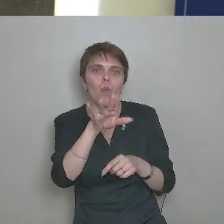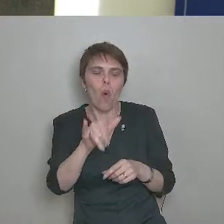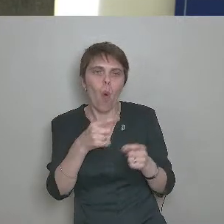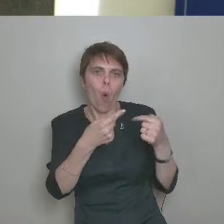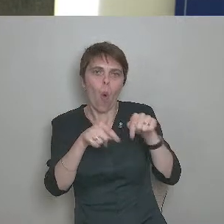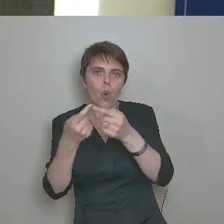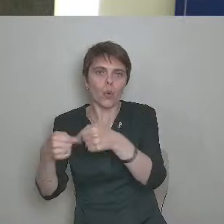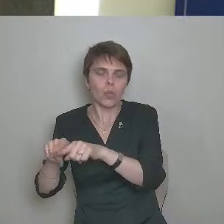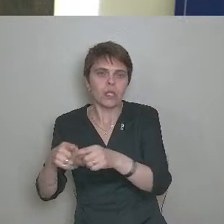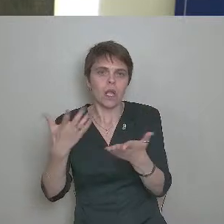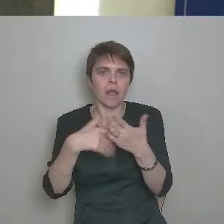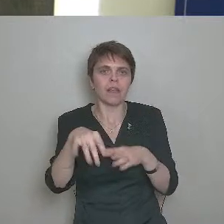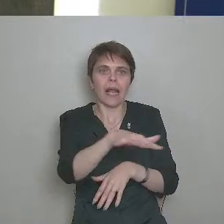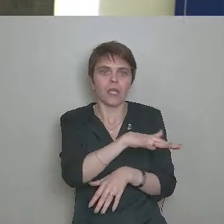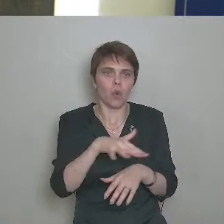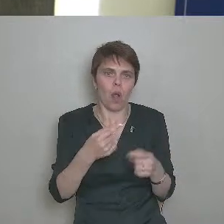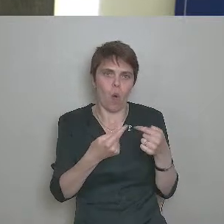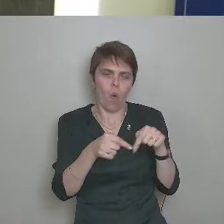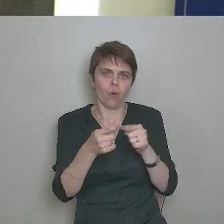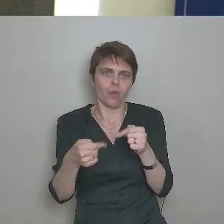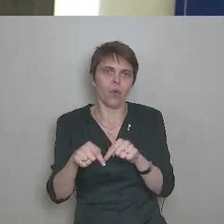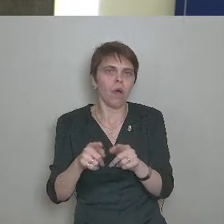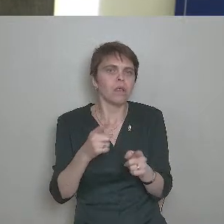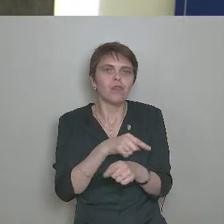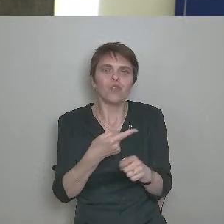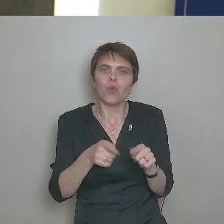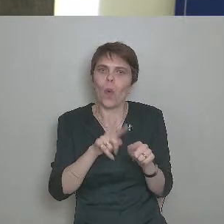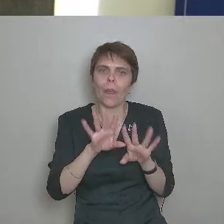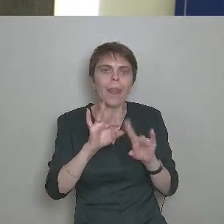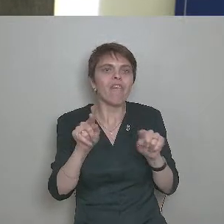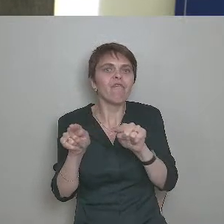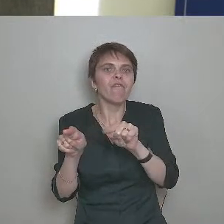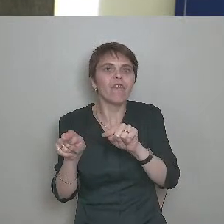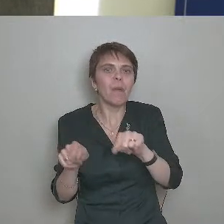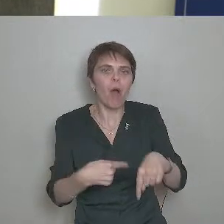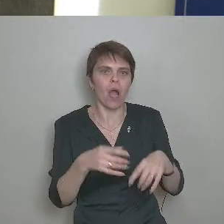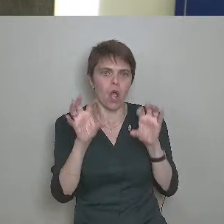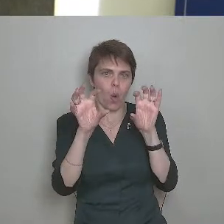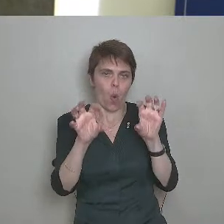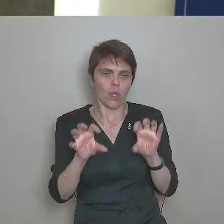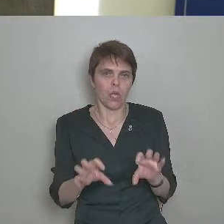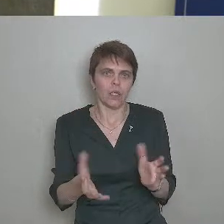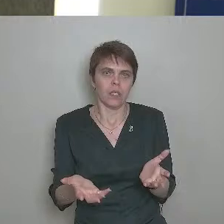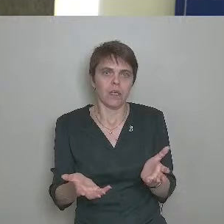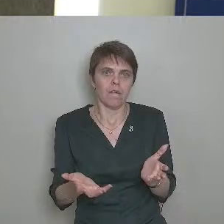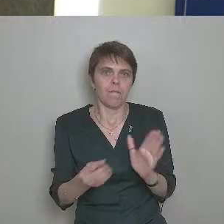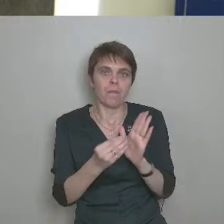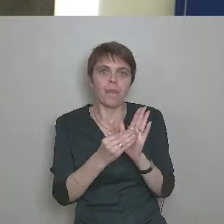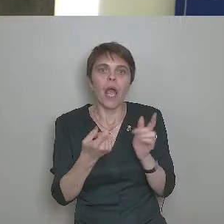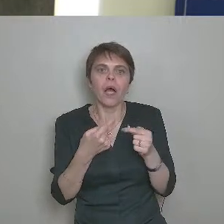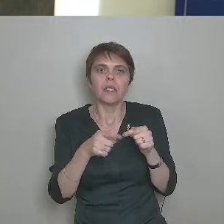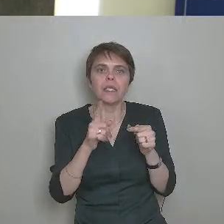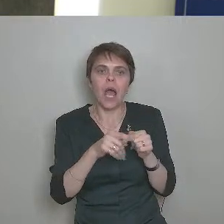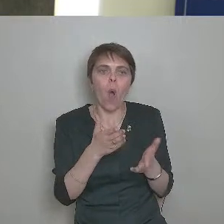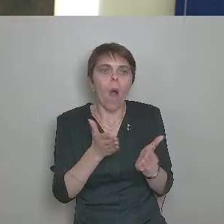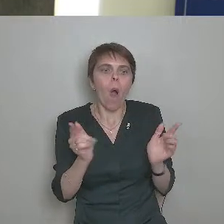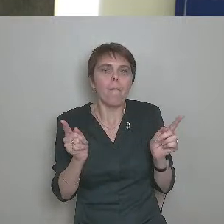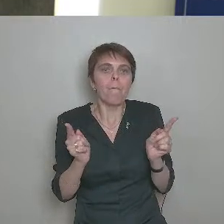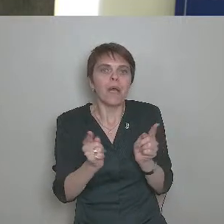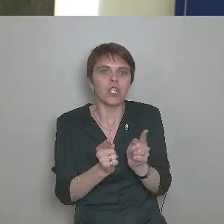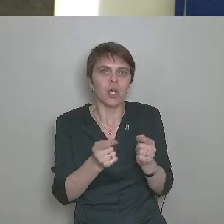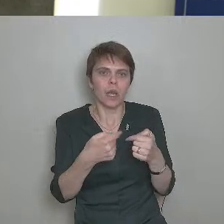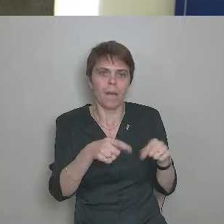not only in multi-mandate constituency, but the number of the constituencies should be stated, though the code